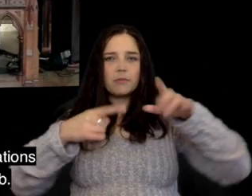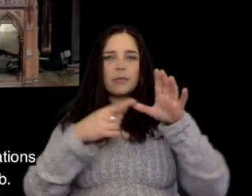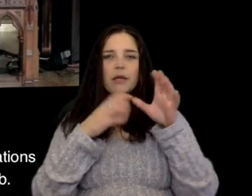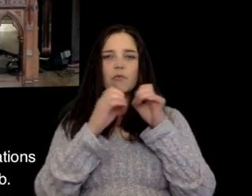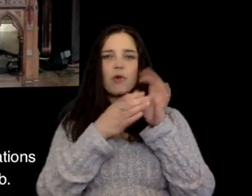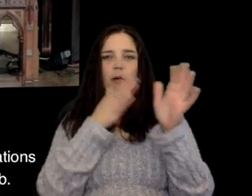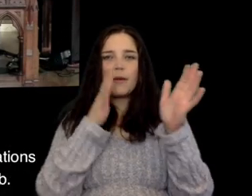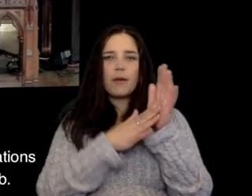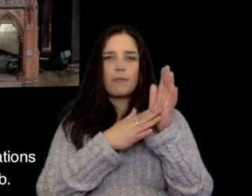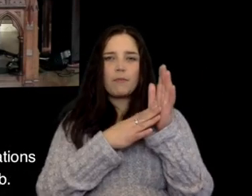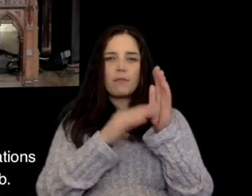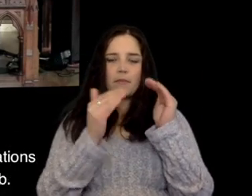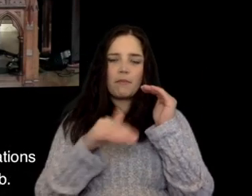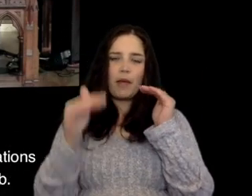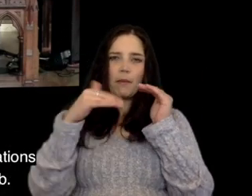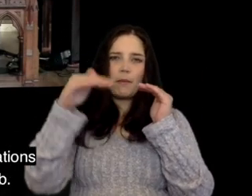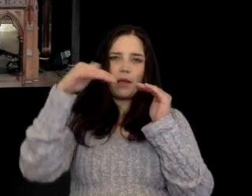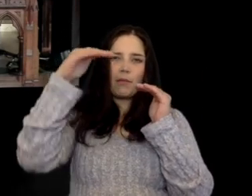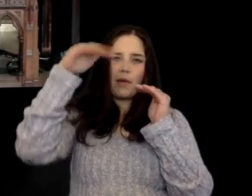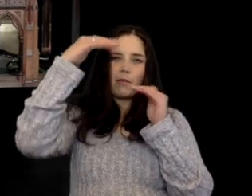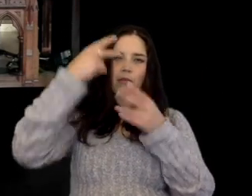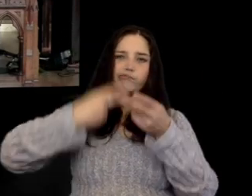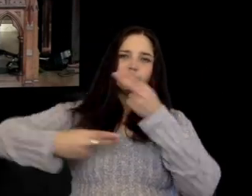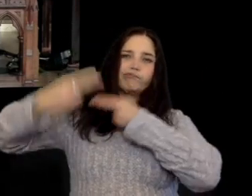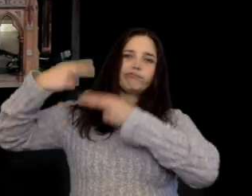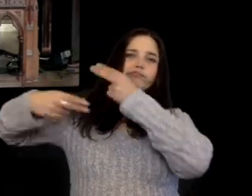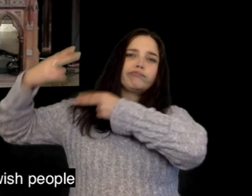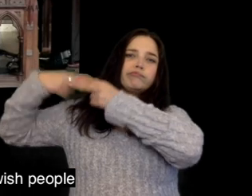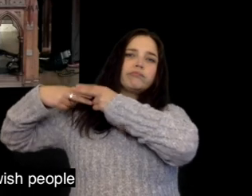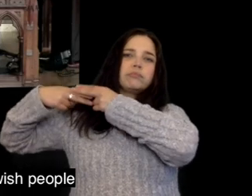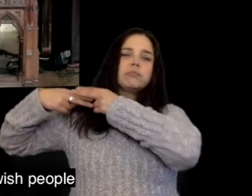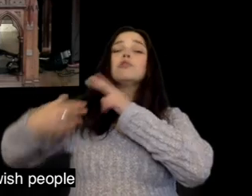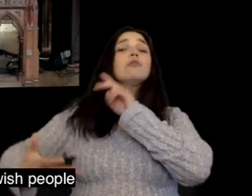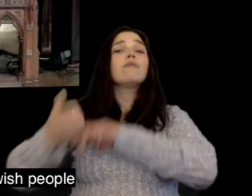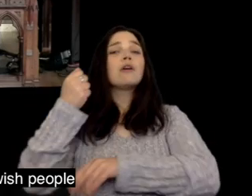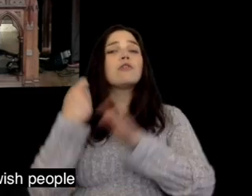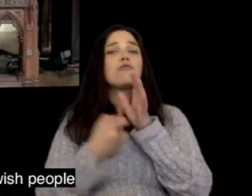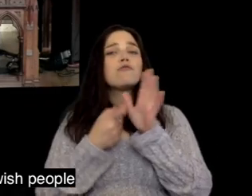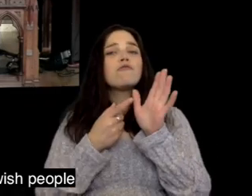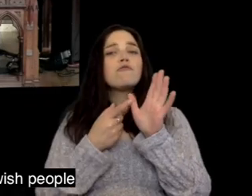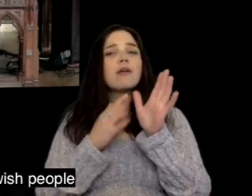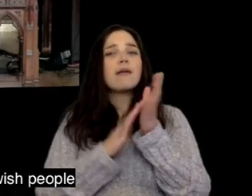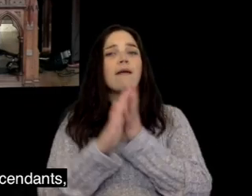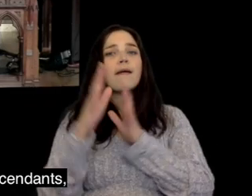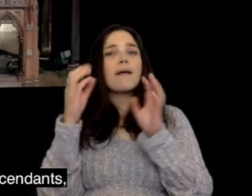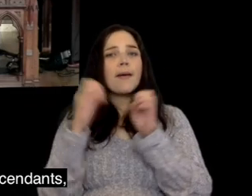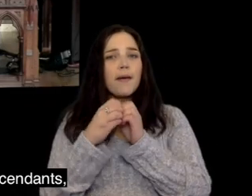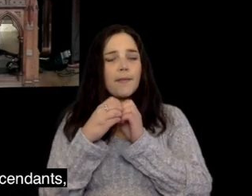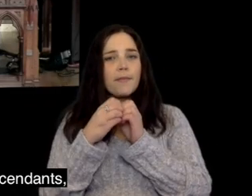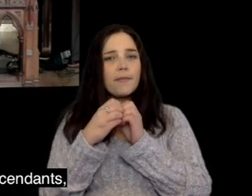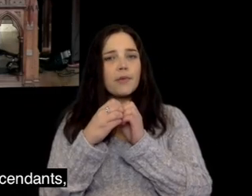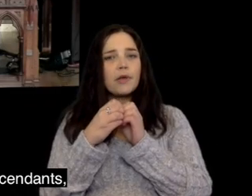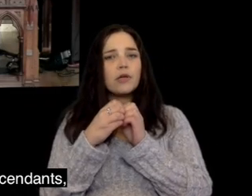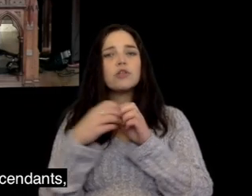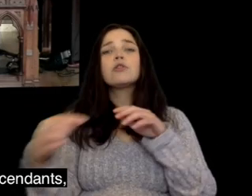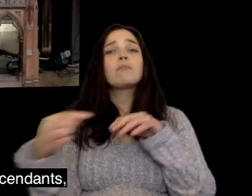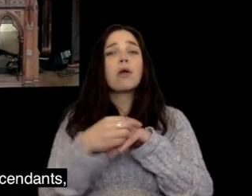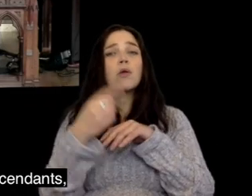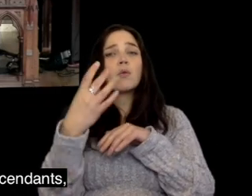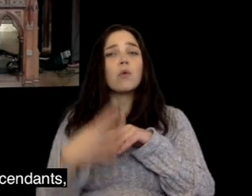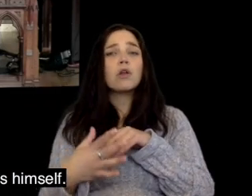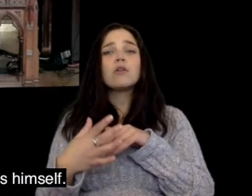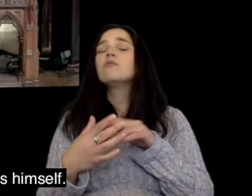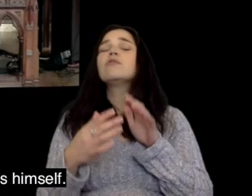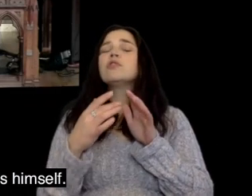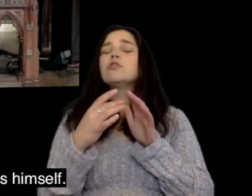from Abraham all through the generations, you will find Rahab. She married one of the Jewish